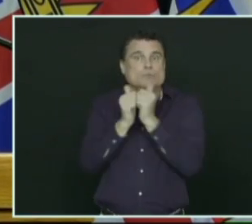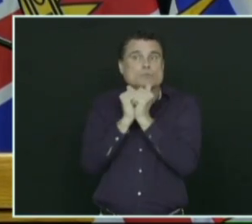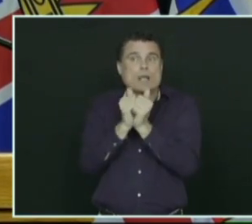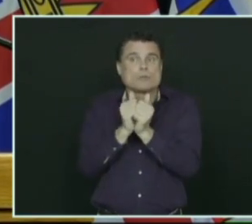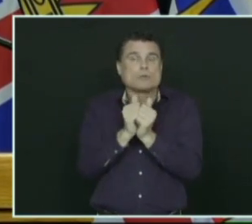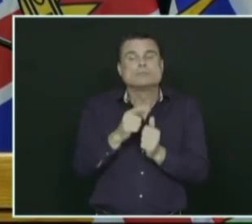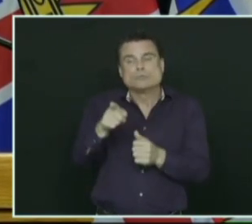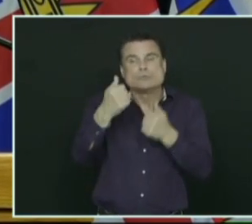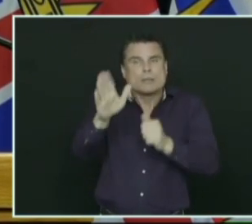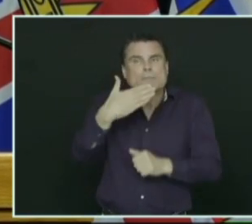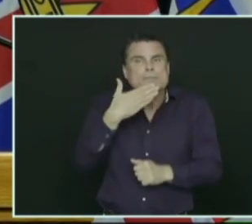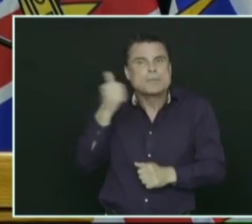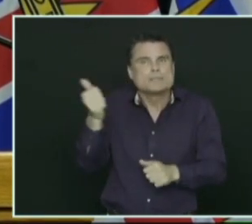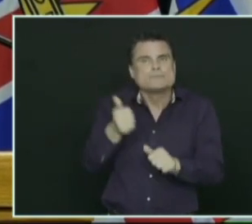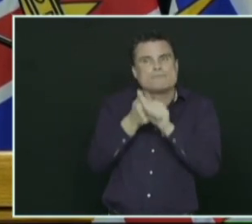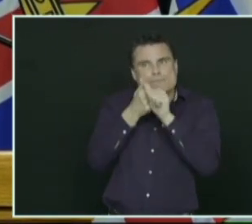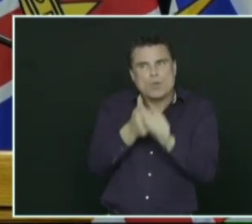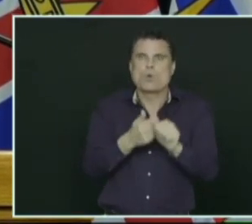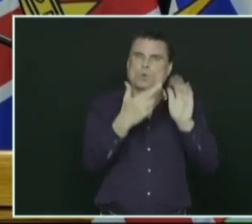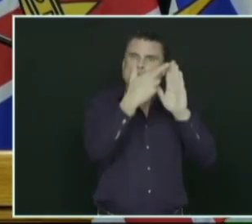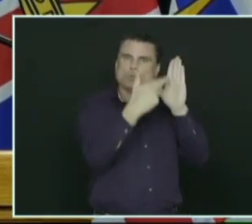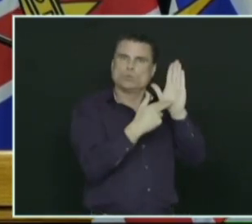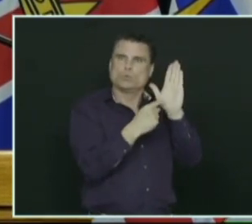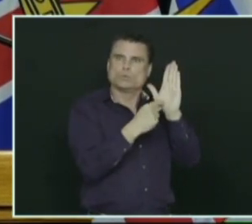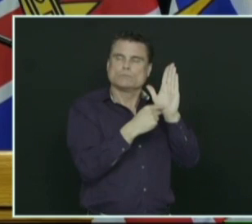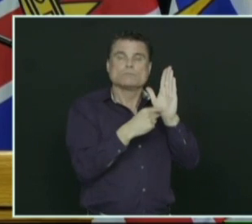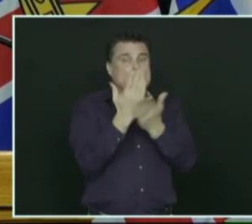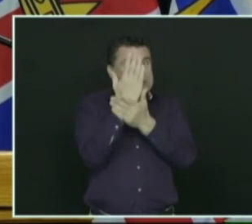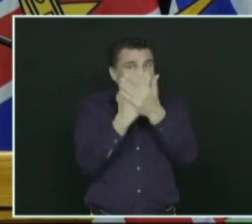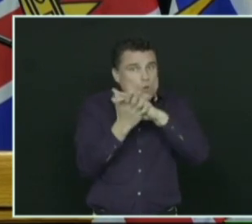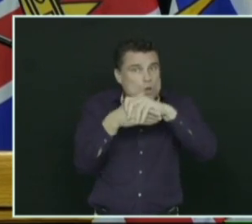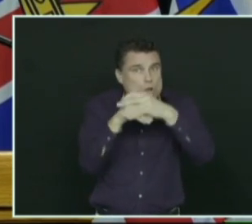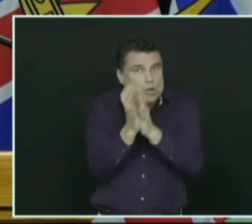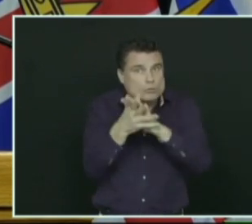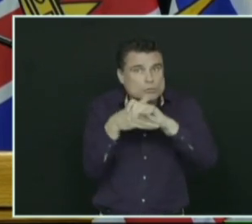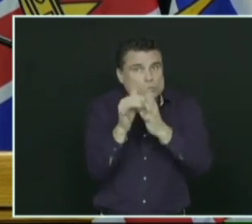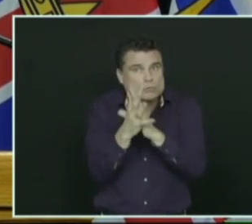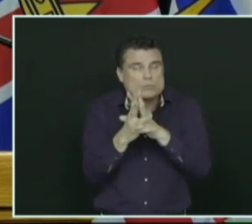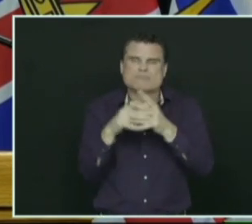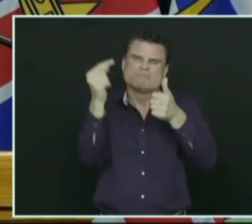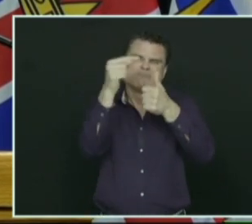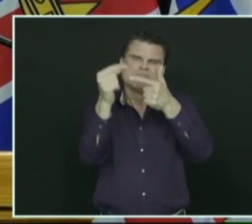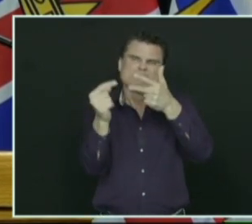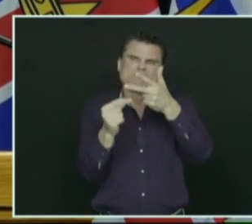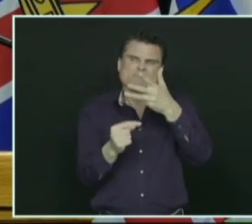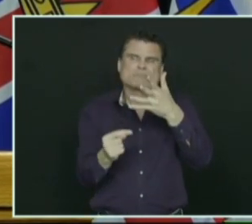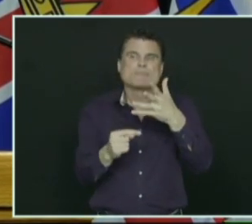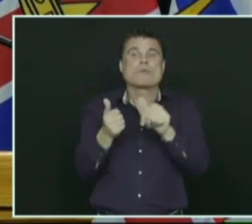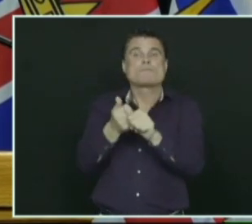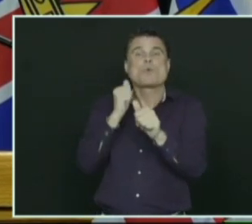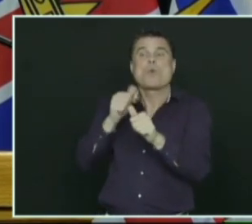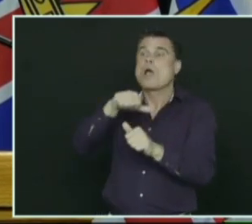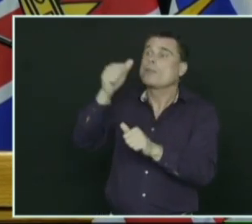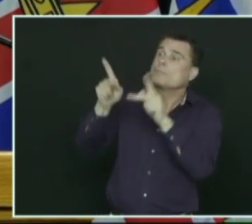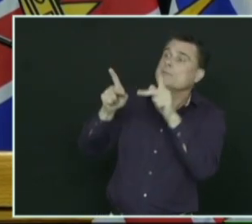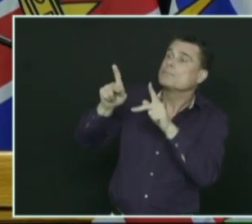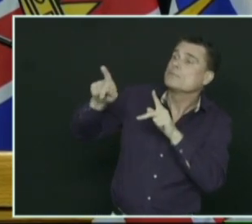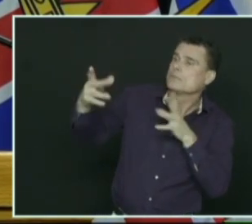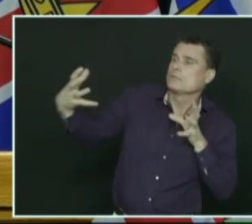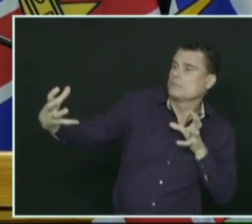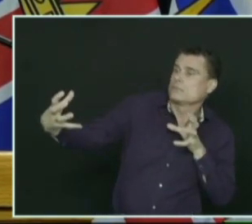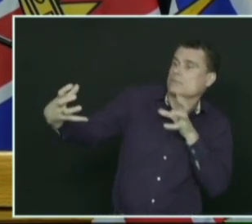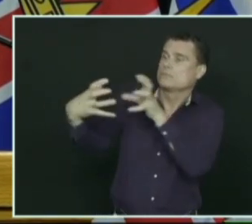reprieve, partial reprieve from the summer, you know, with influenza, you know, if the virus acts like influenza to some